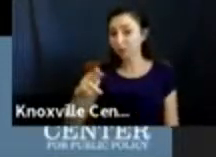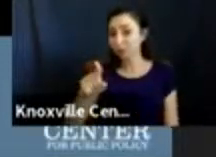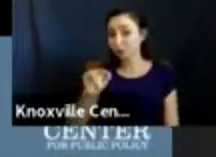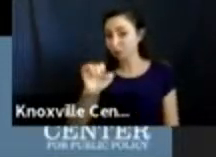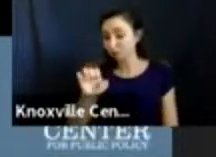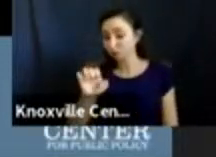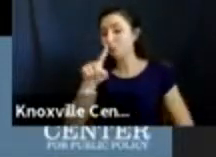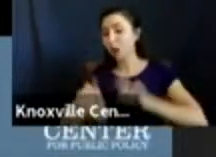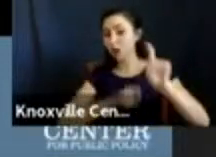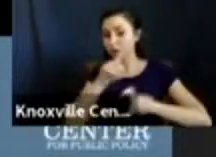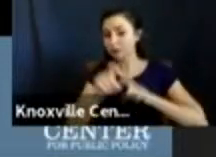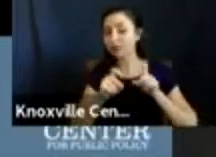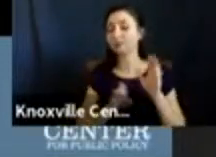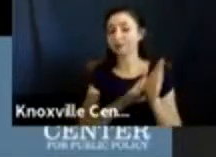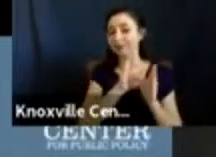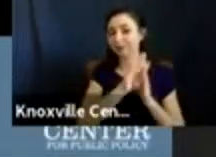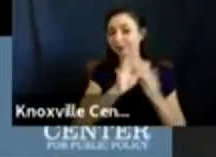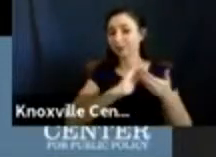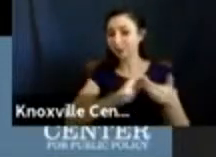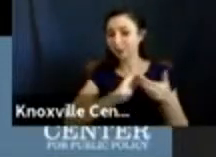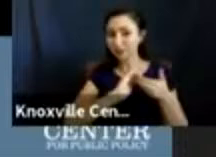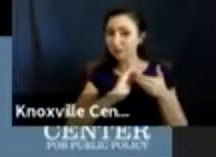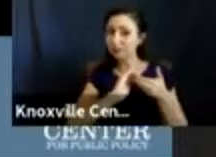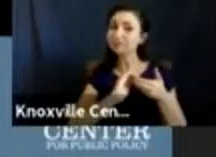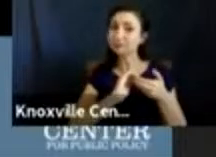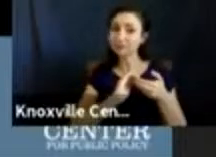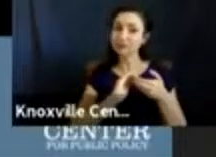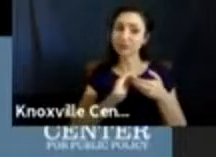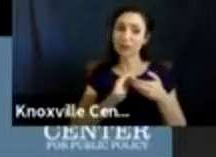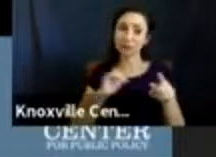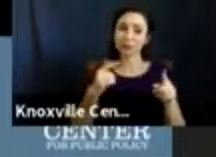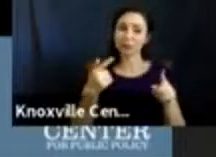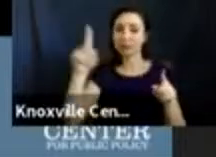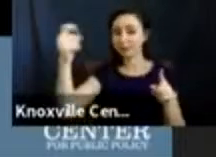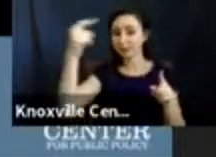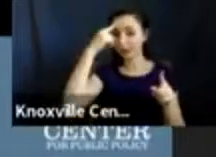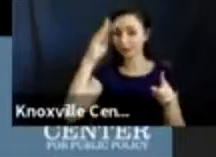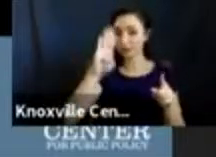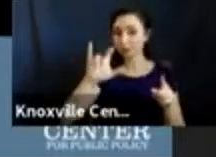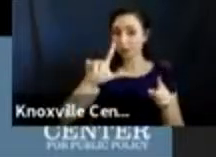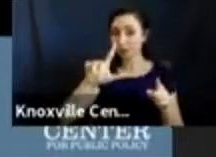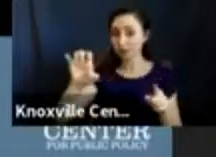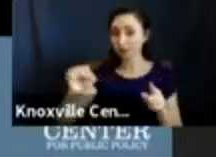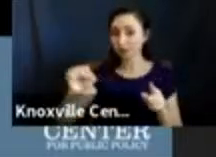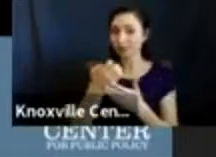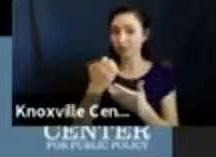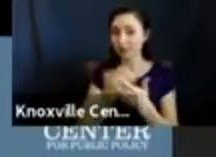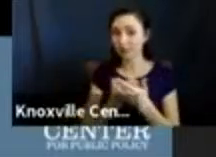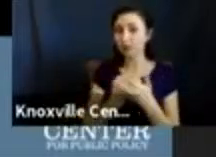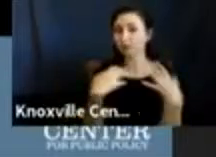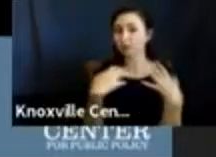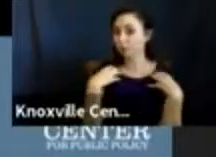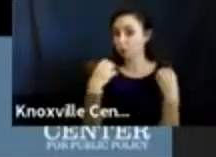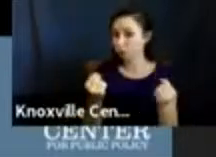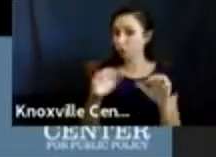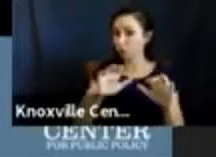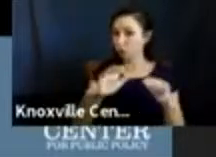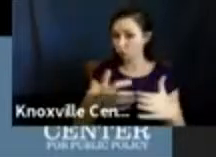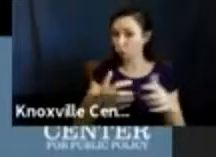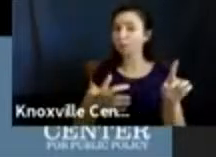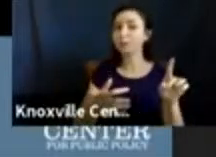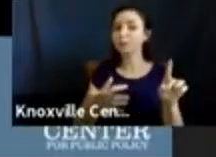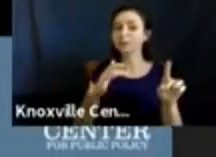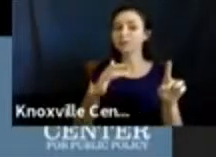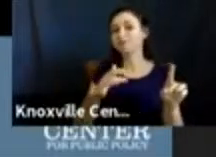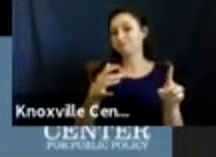in partnership with Governor Bill Lee's Economic Recovery Group, as well as the Baker Center and the Social Work Office of Research and Public Service at